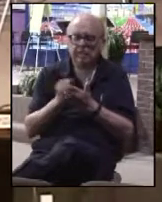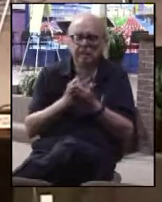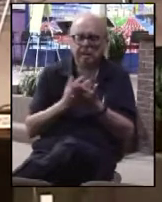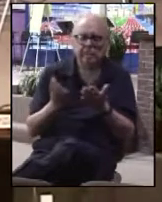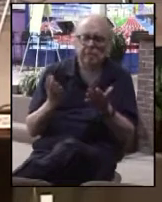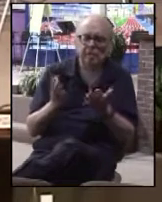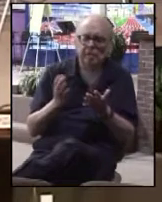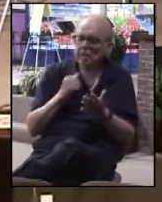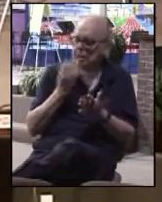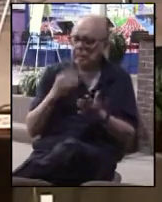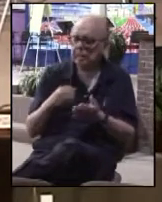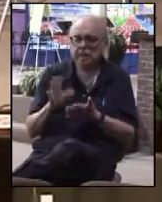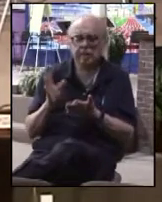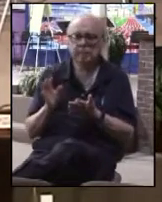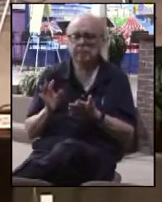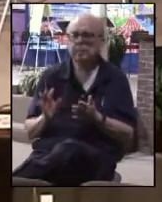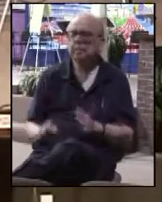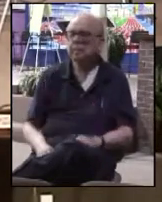huh